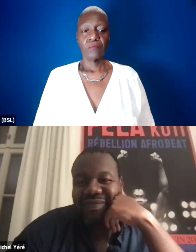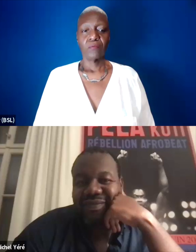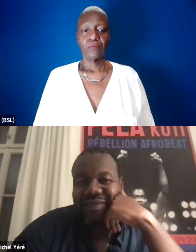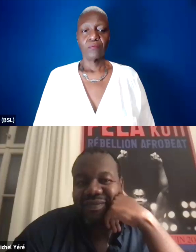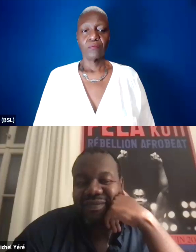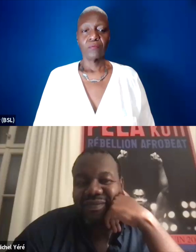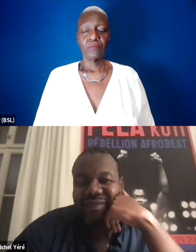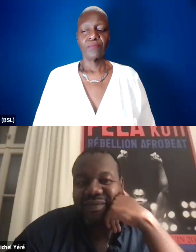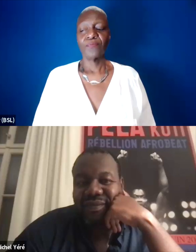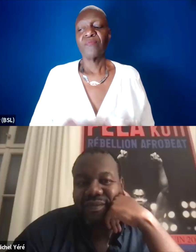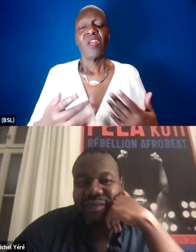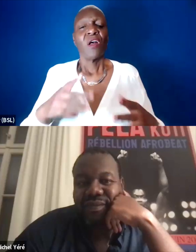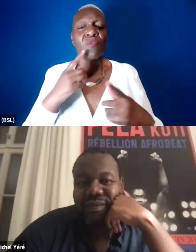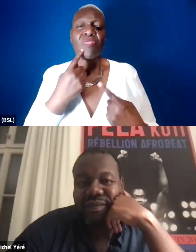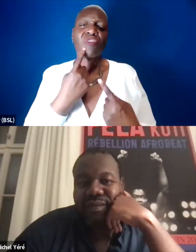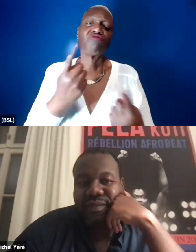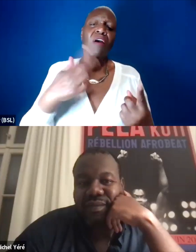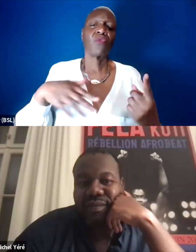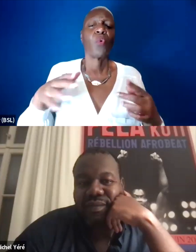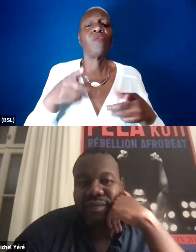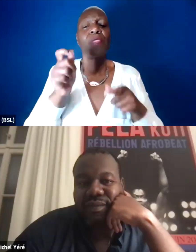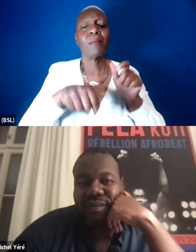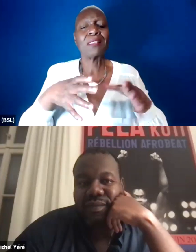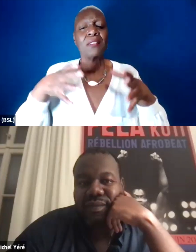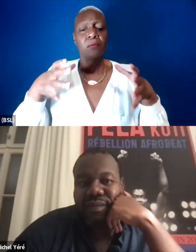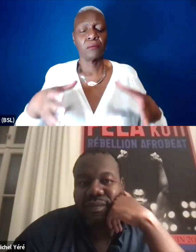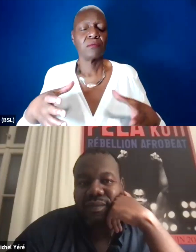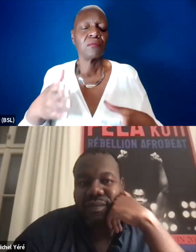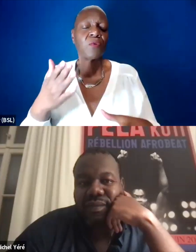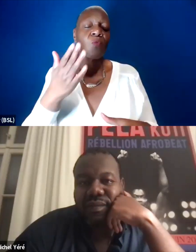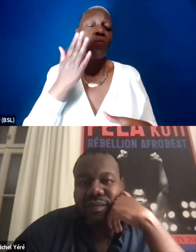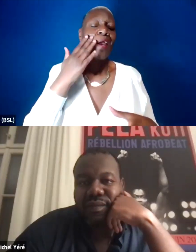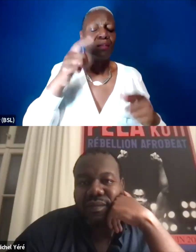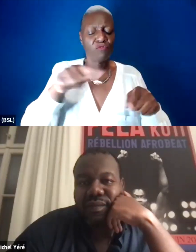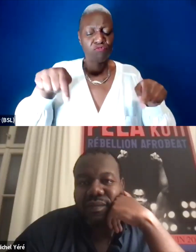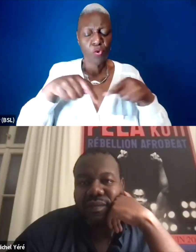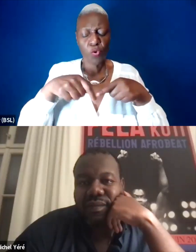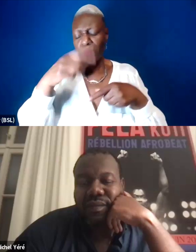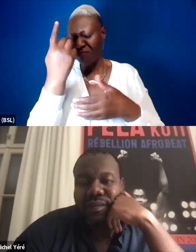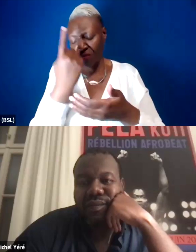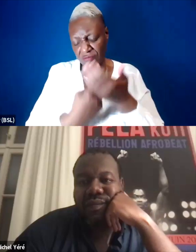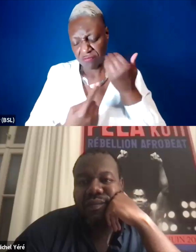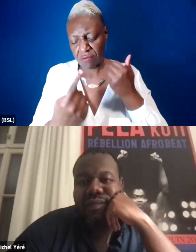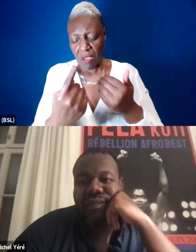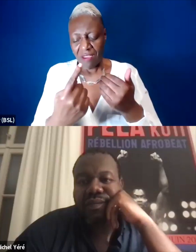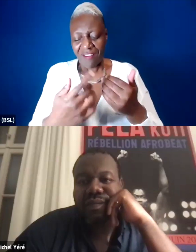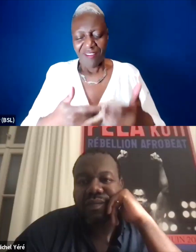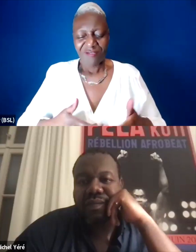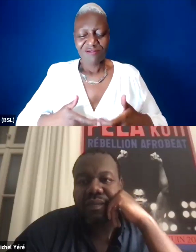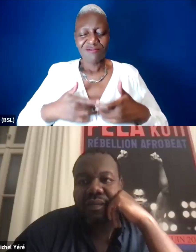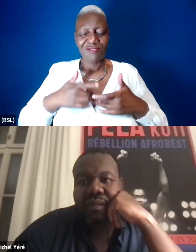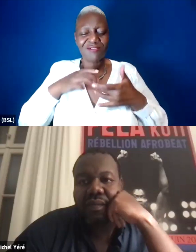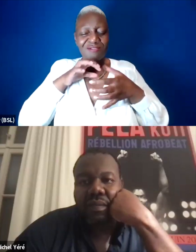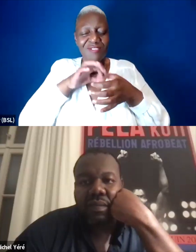So, the cry of the masses. When, in the solitude of my room, a heartfelt intimacy grows between